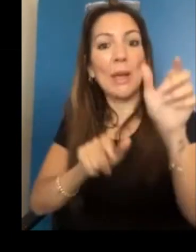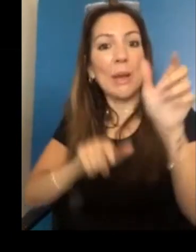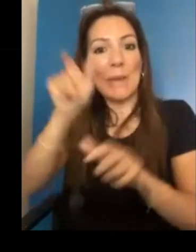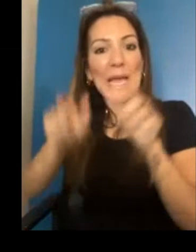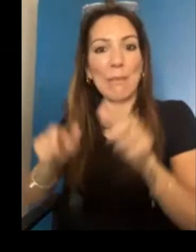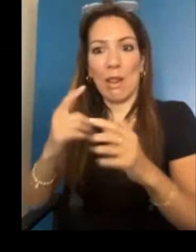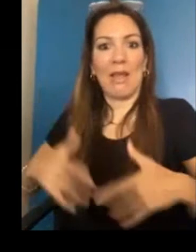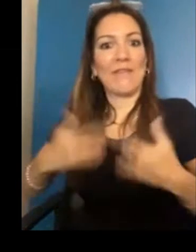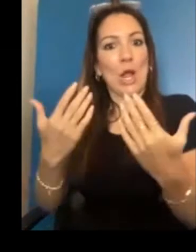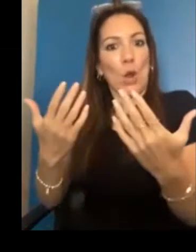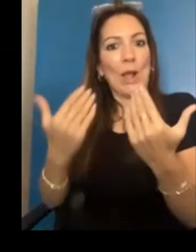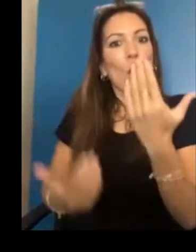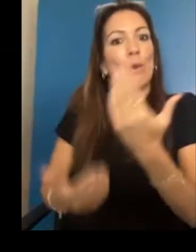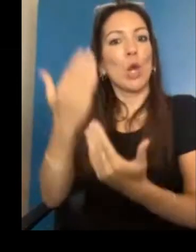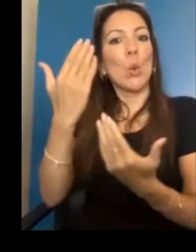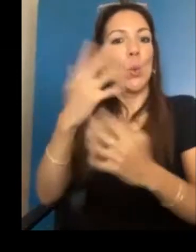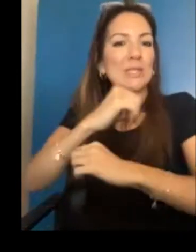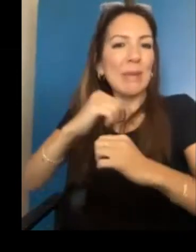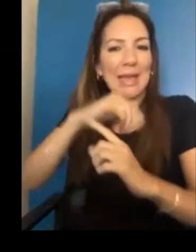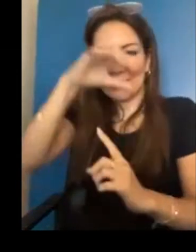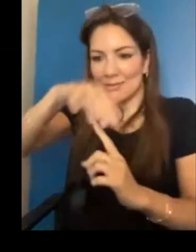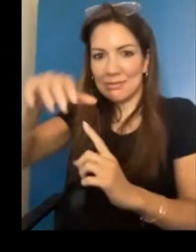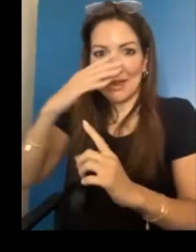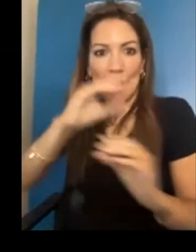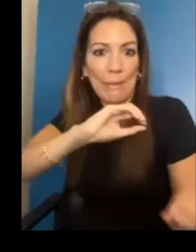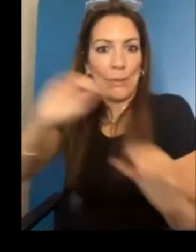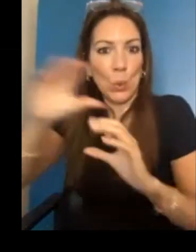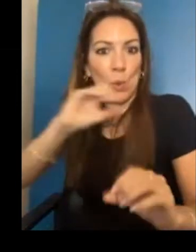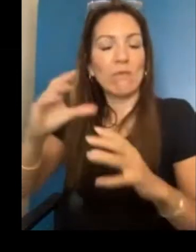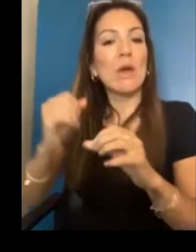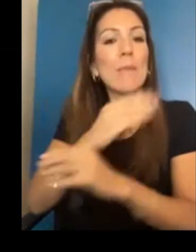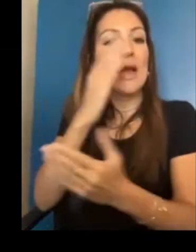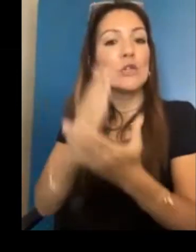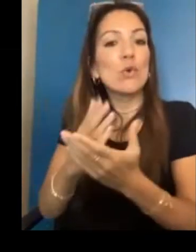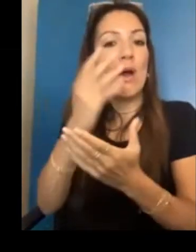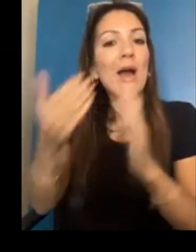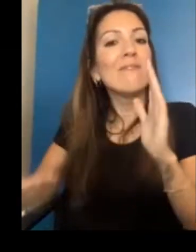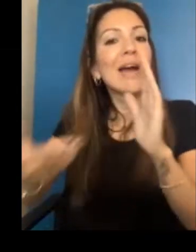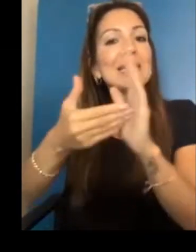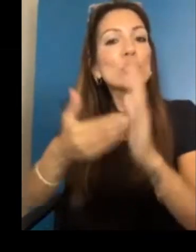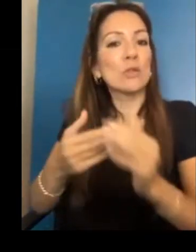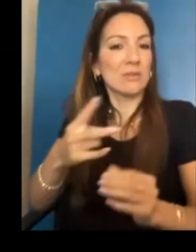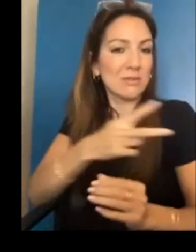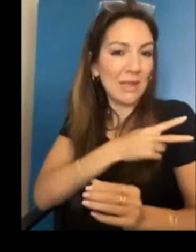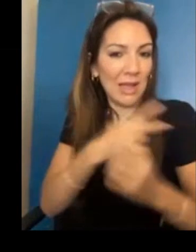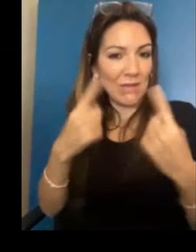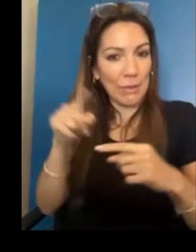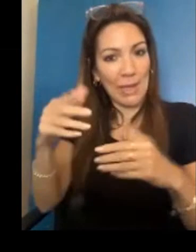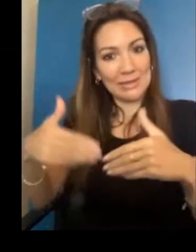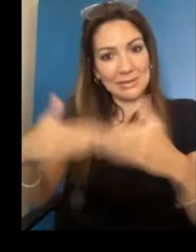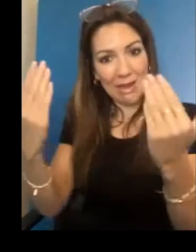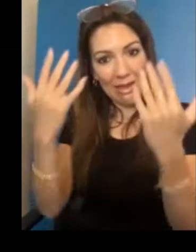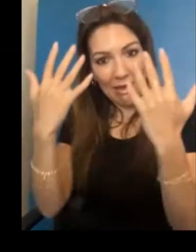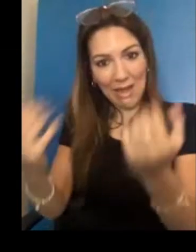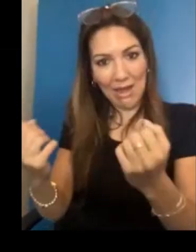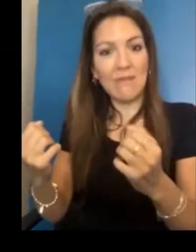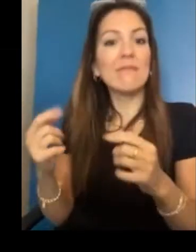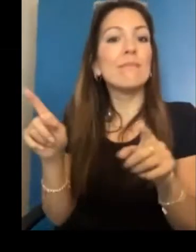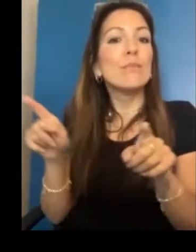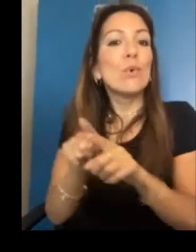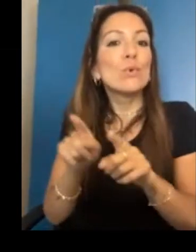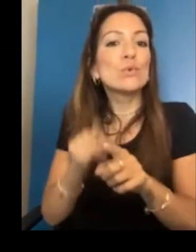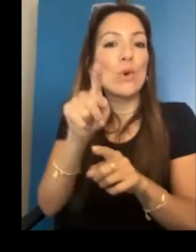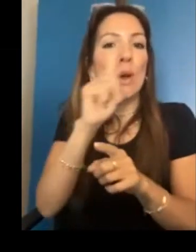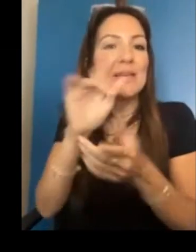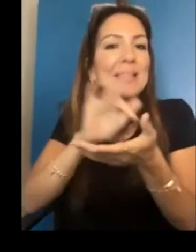feel welcome into the new spaces. We'll make sure that there's additional staff available on the day. And we'll also, the EMP